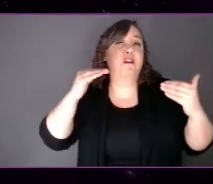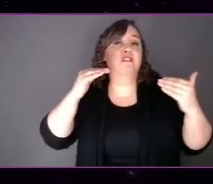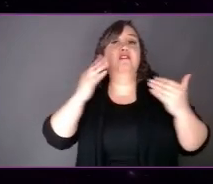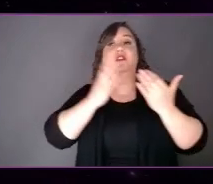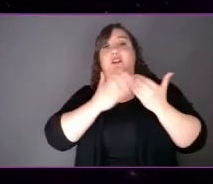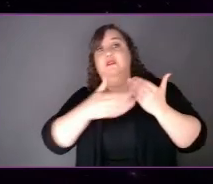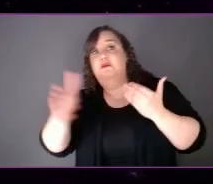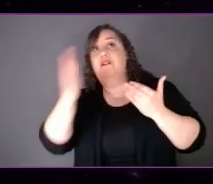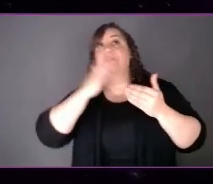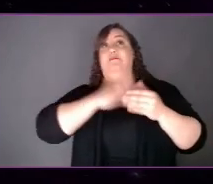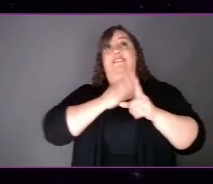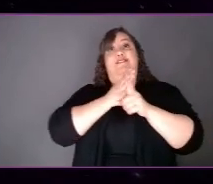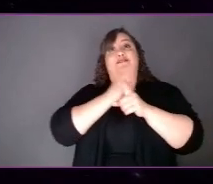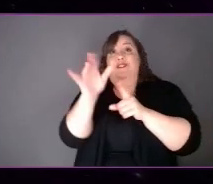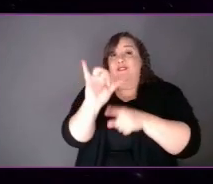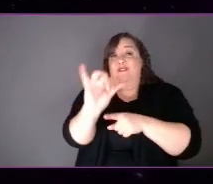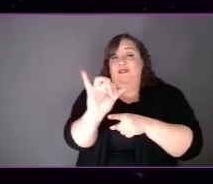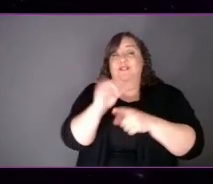too.